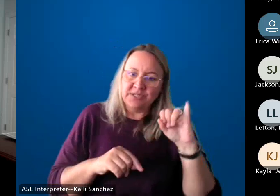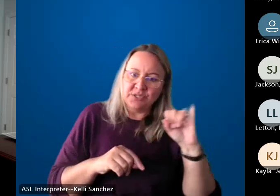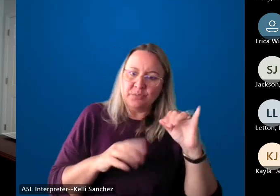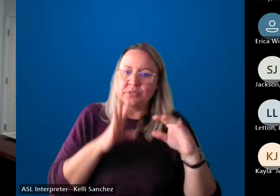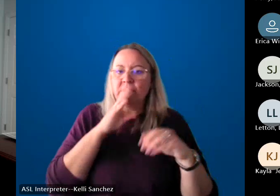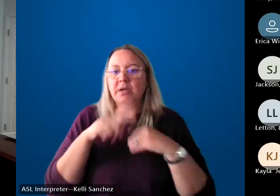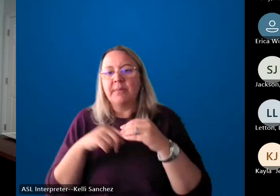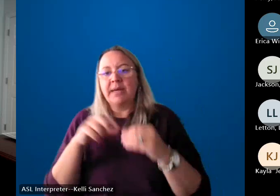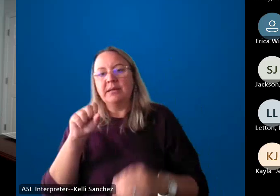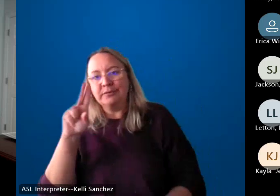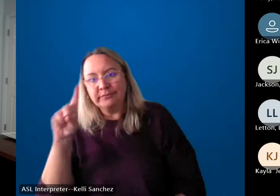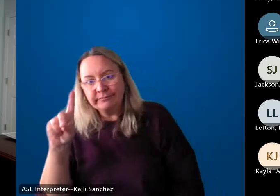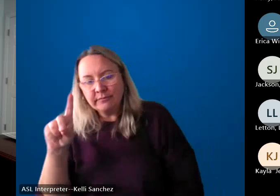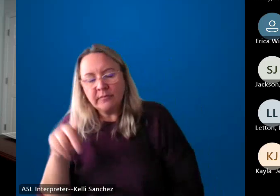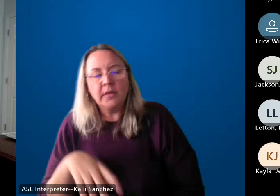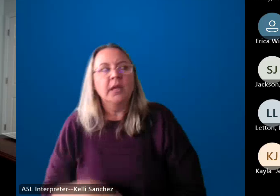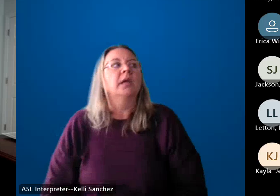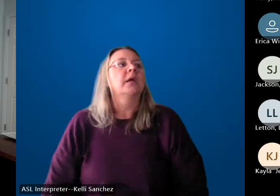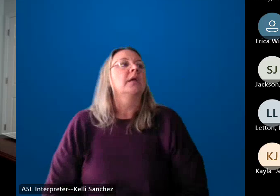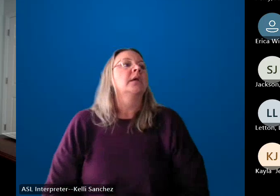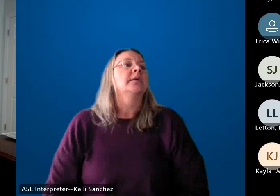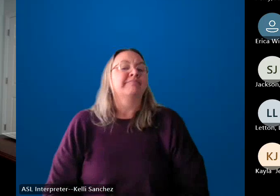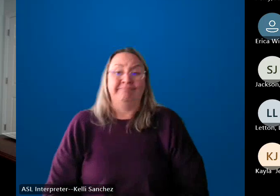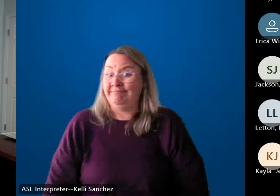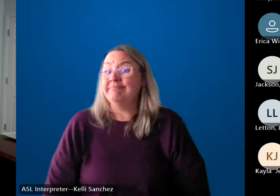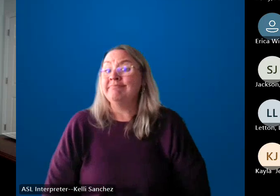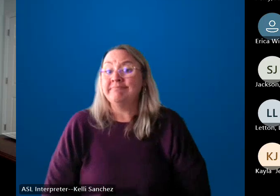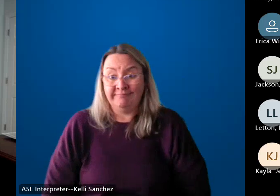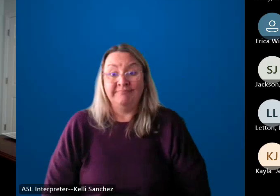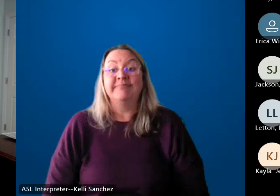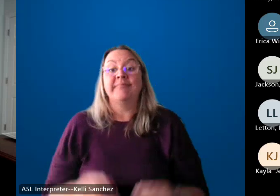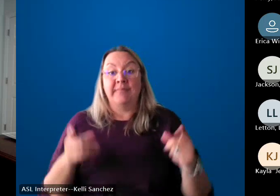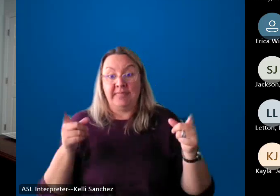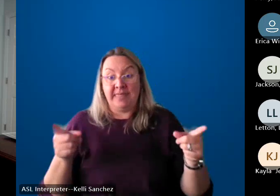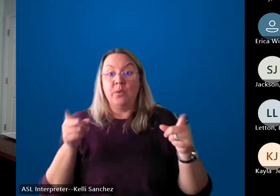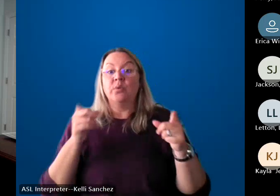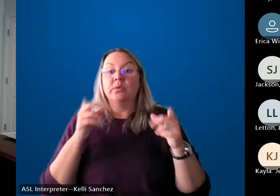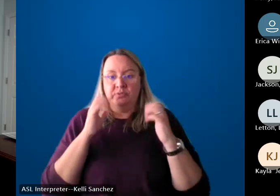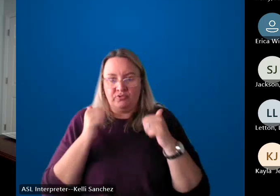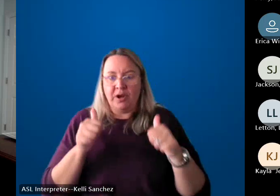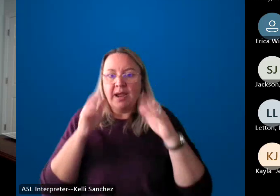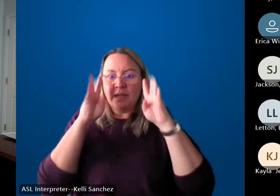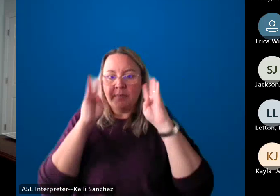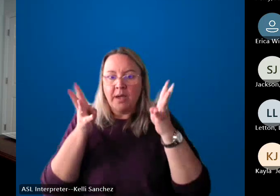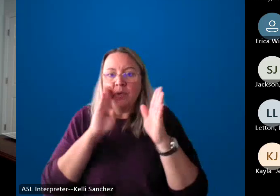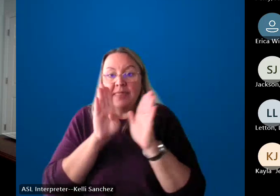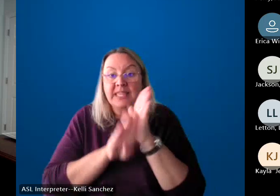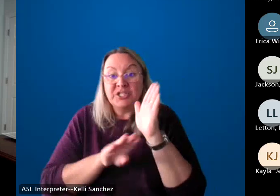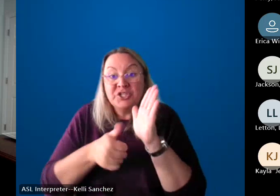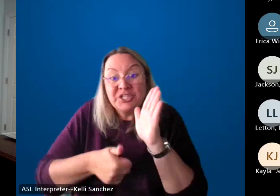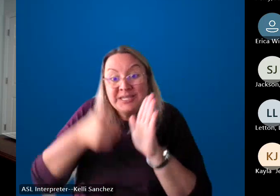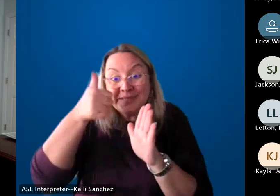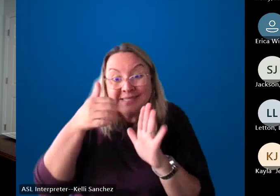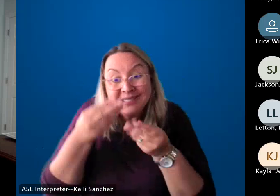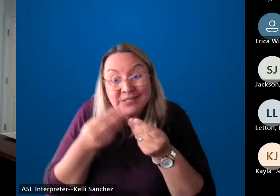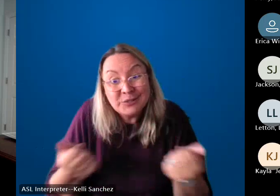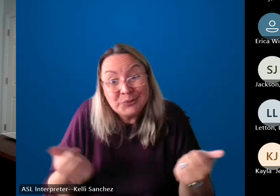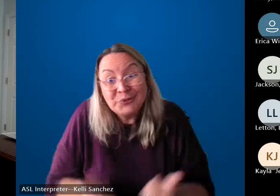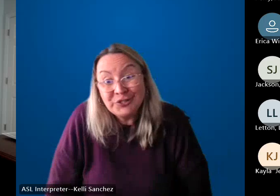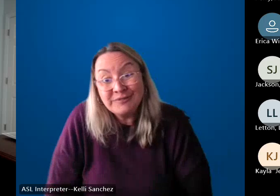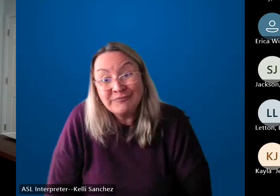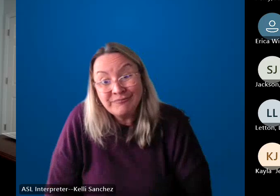disorder care, they're going to drive at the cheapest solution. And to me, the root